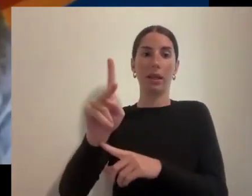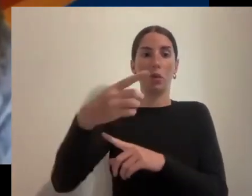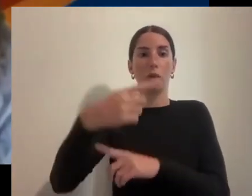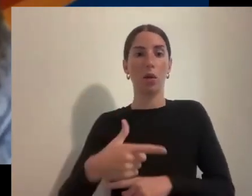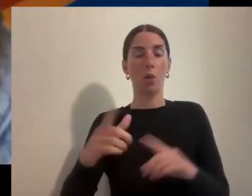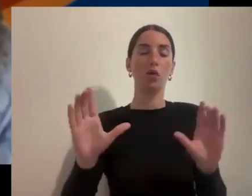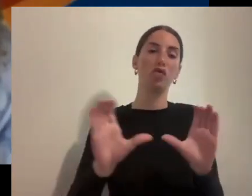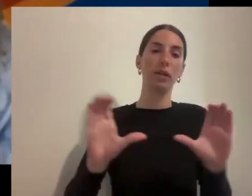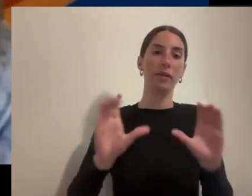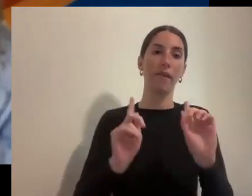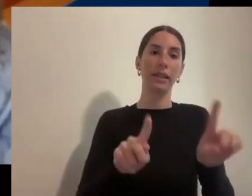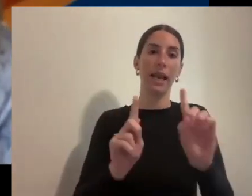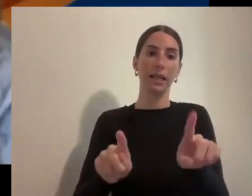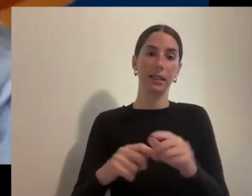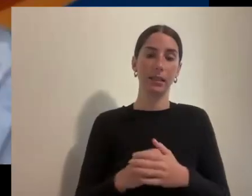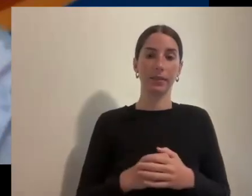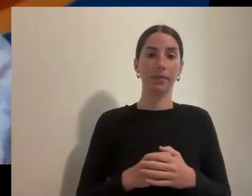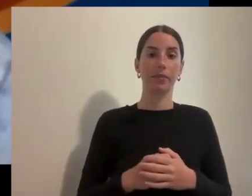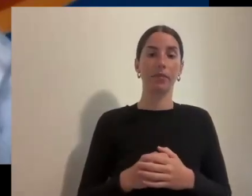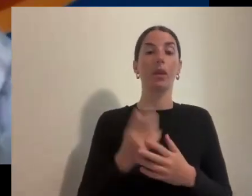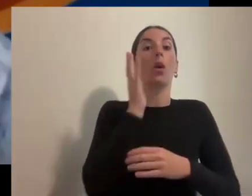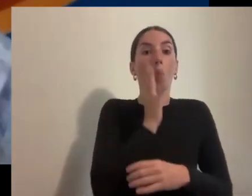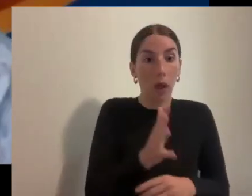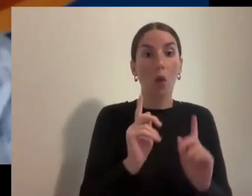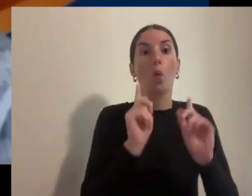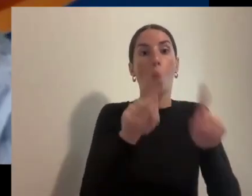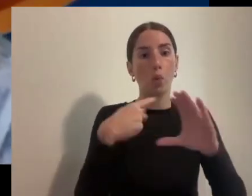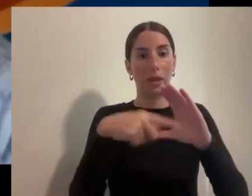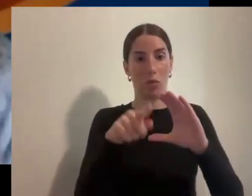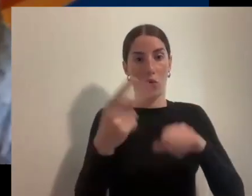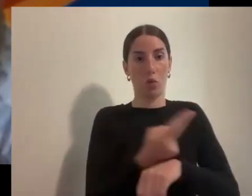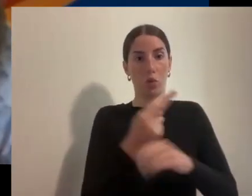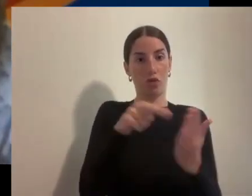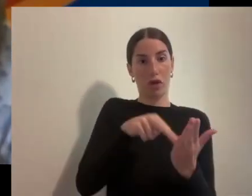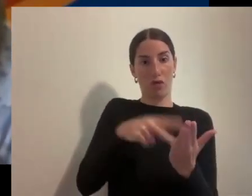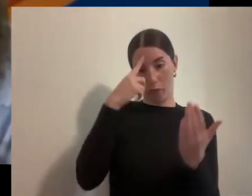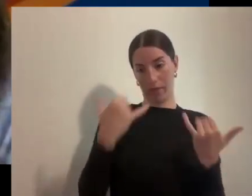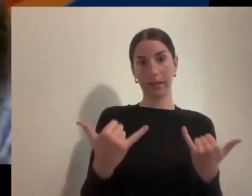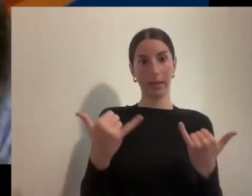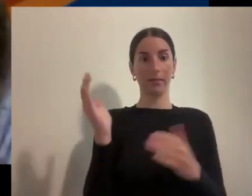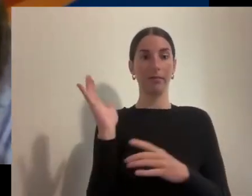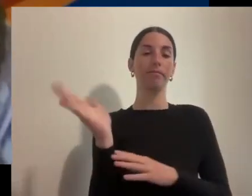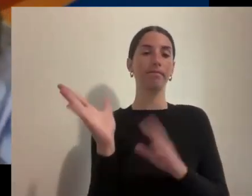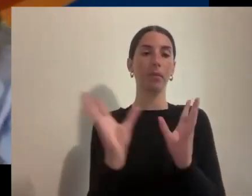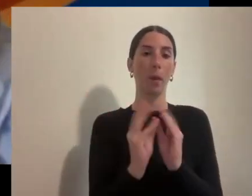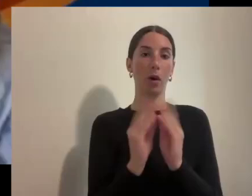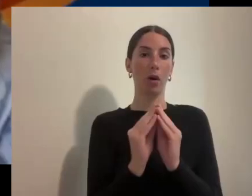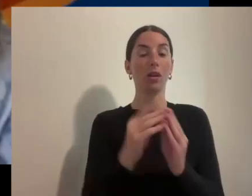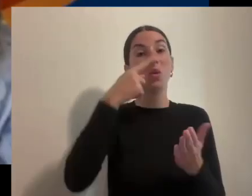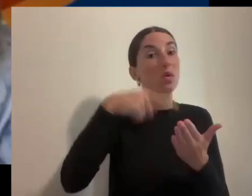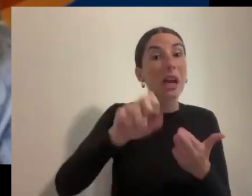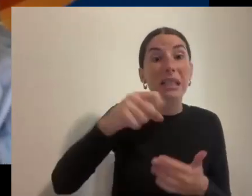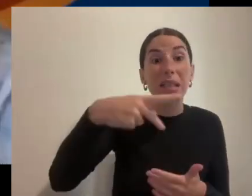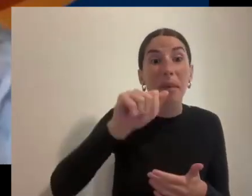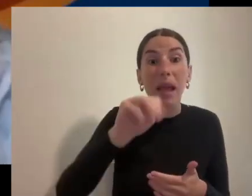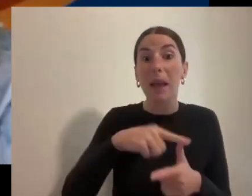attendance. It will go to the email you used to register for this webinar. Please check your spam or junk folder if you